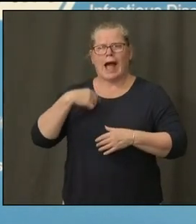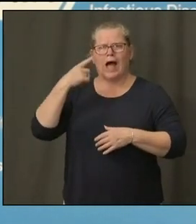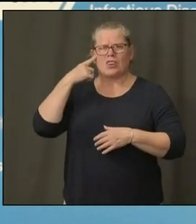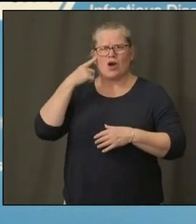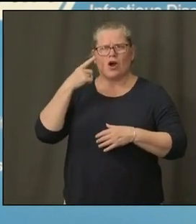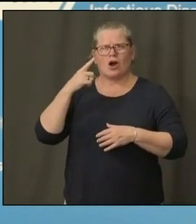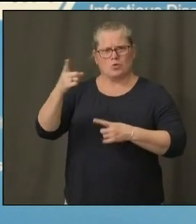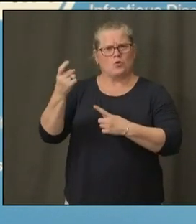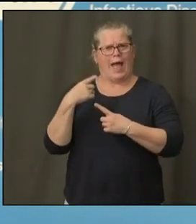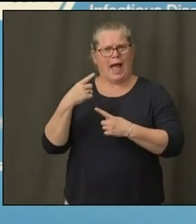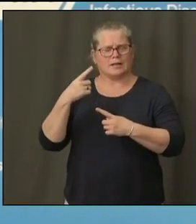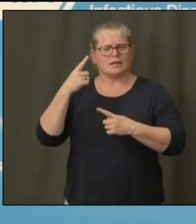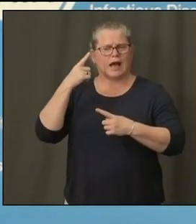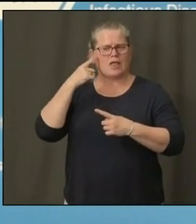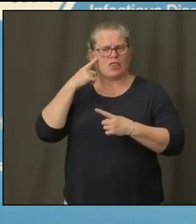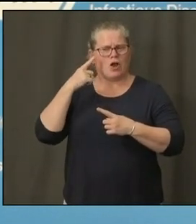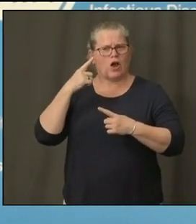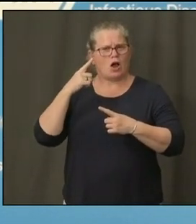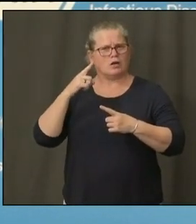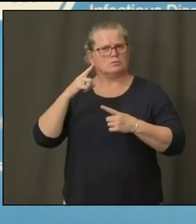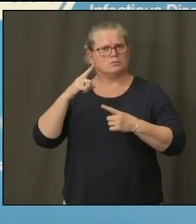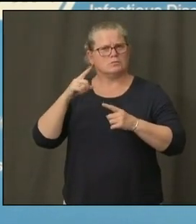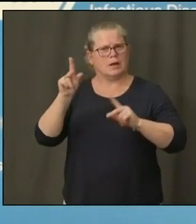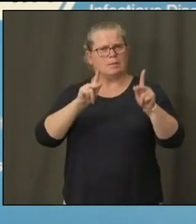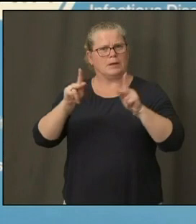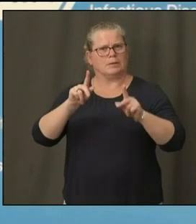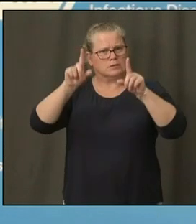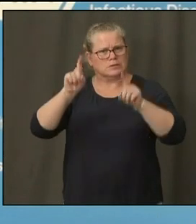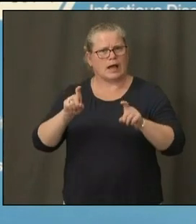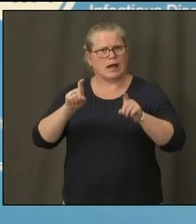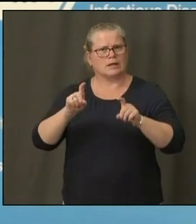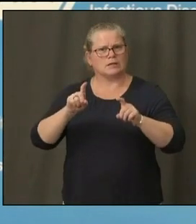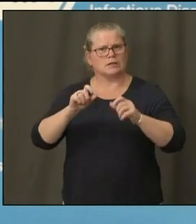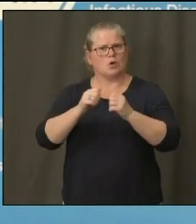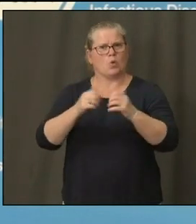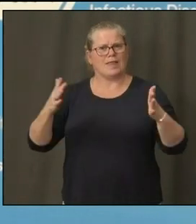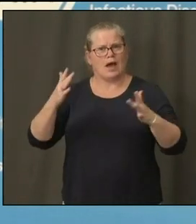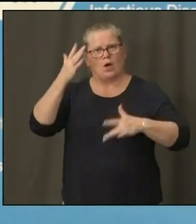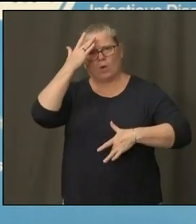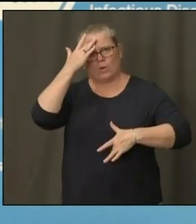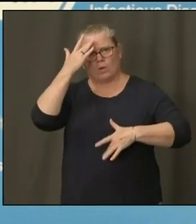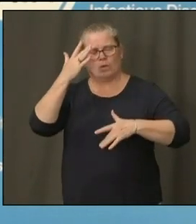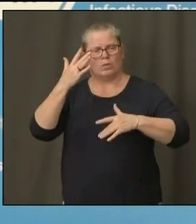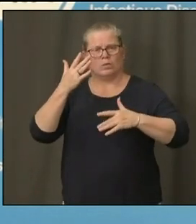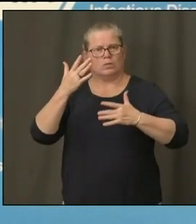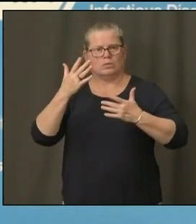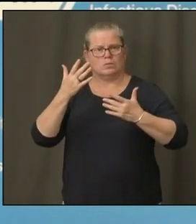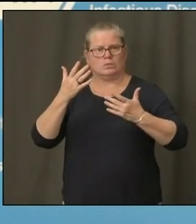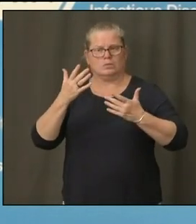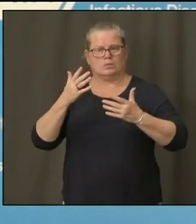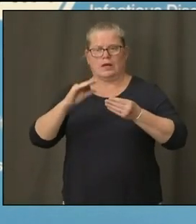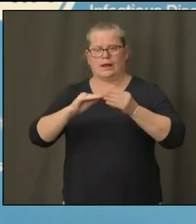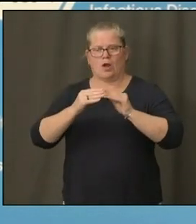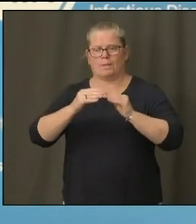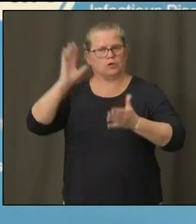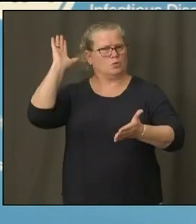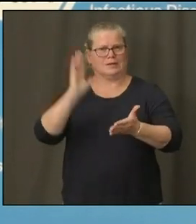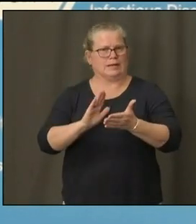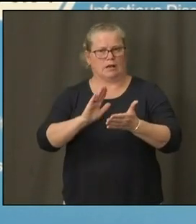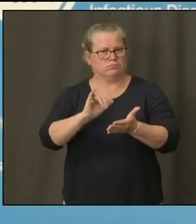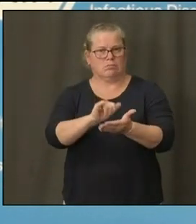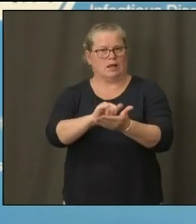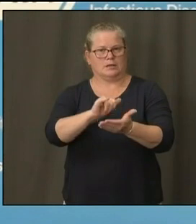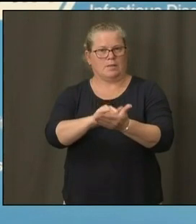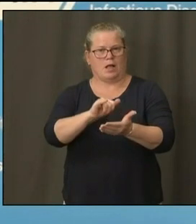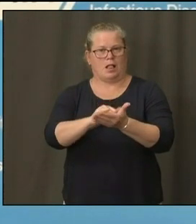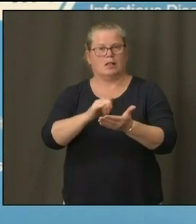are asymptomatic. I doubt if you get numbers down so much if only testing.